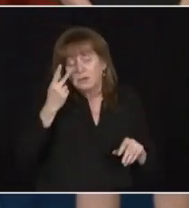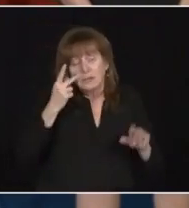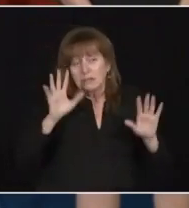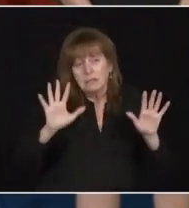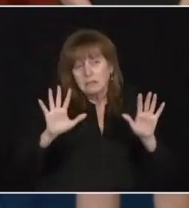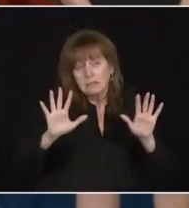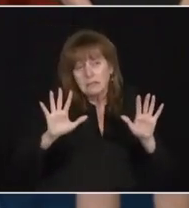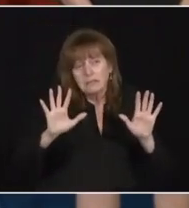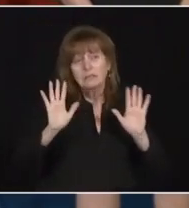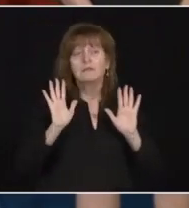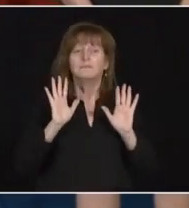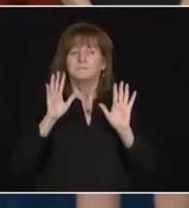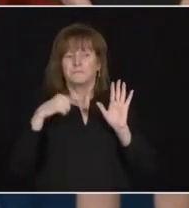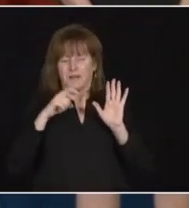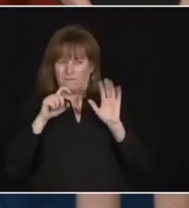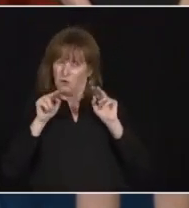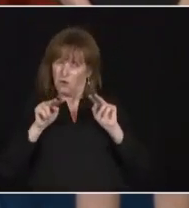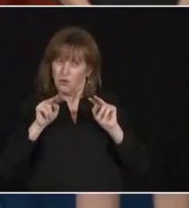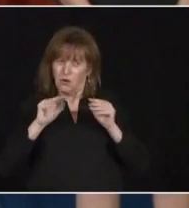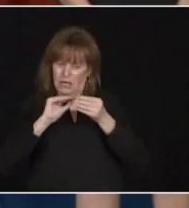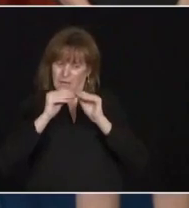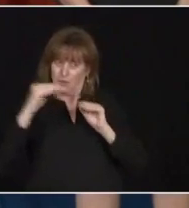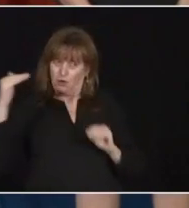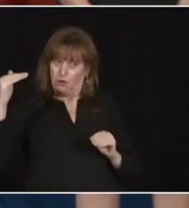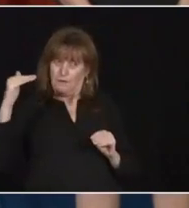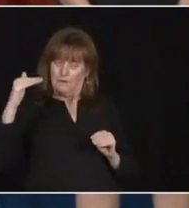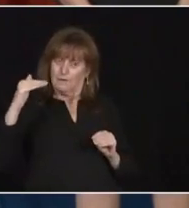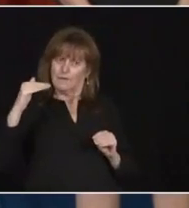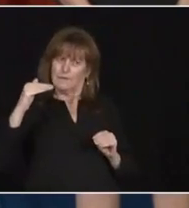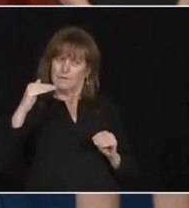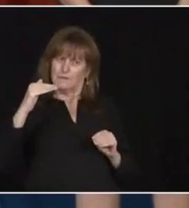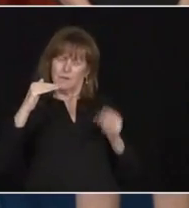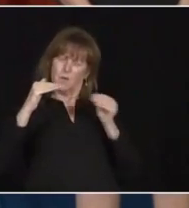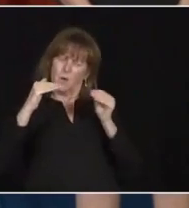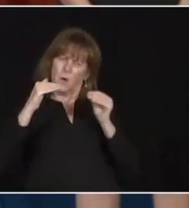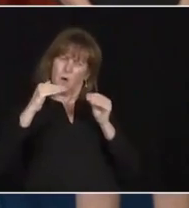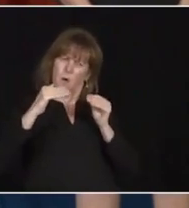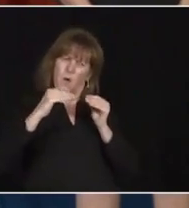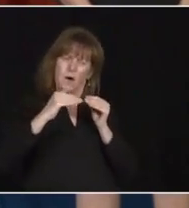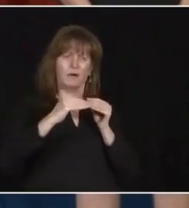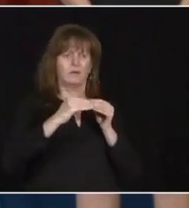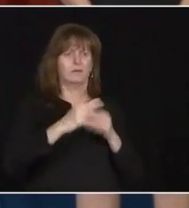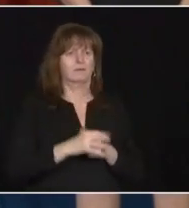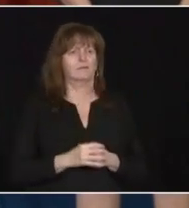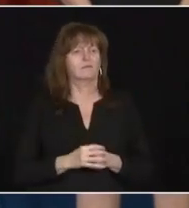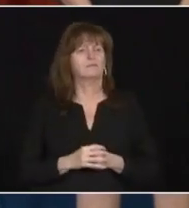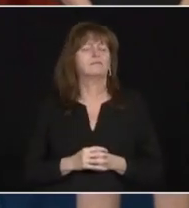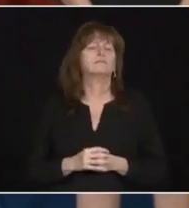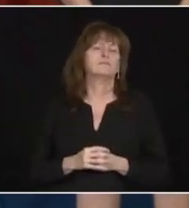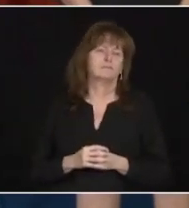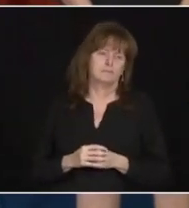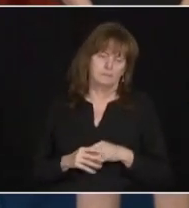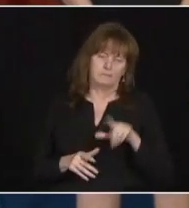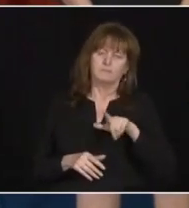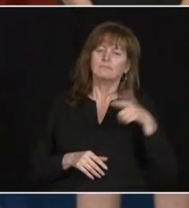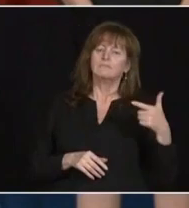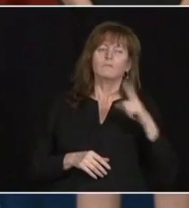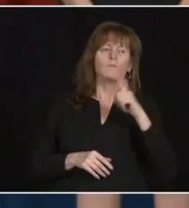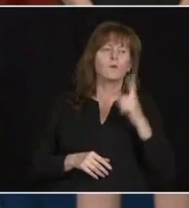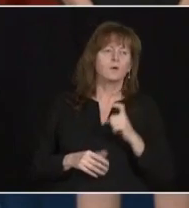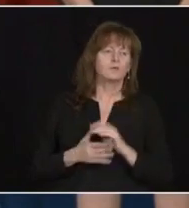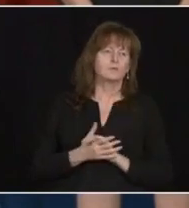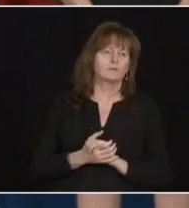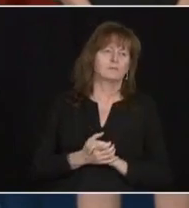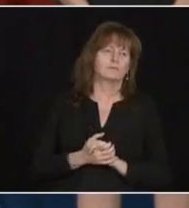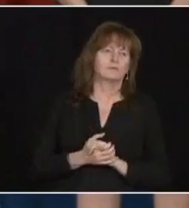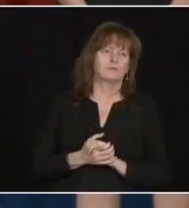results than what we've already seen. Next question. Next question comes from Lisa Sheng from